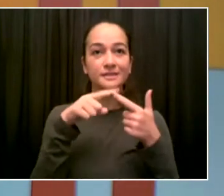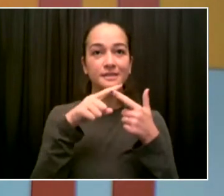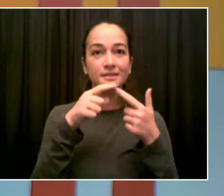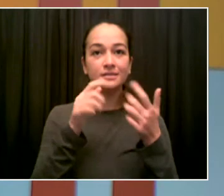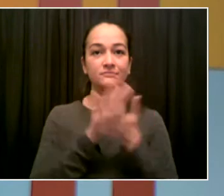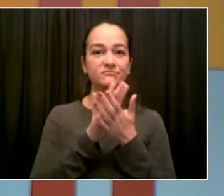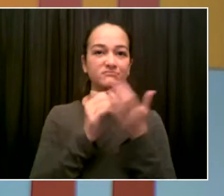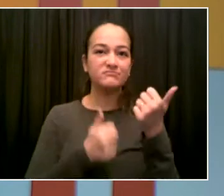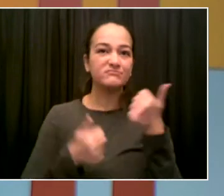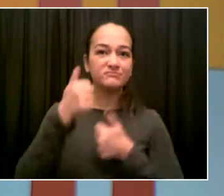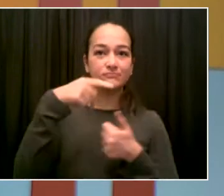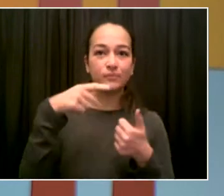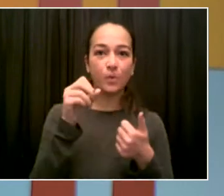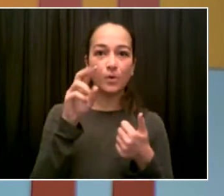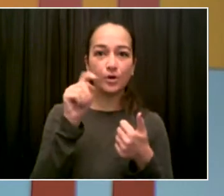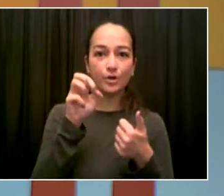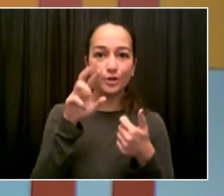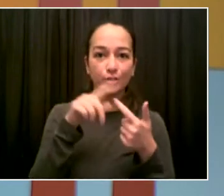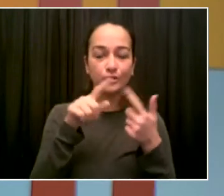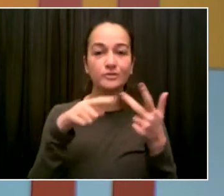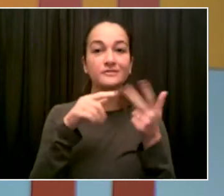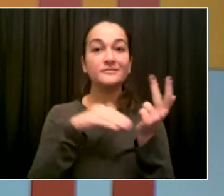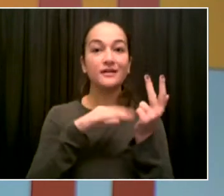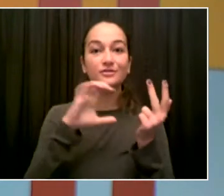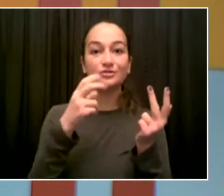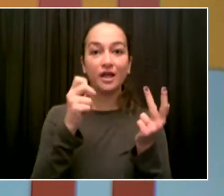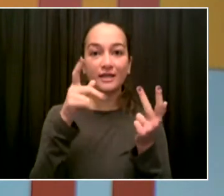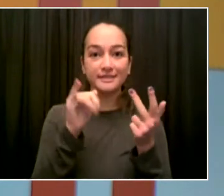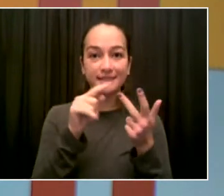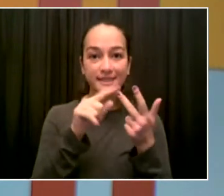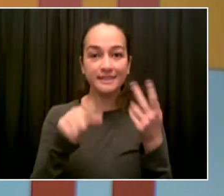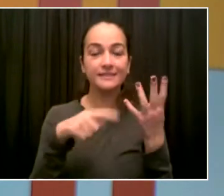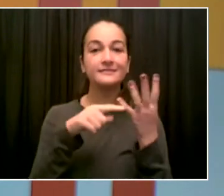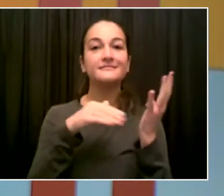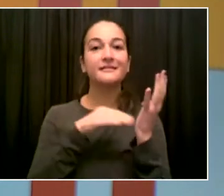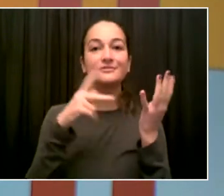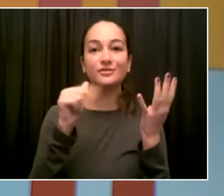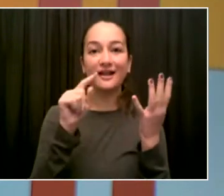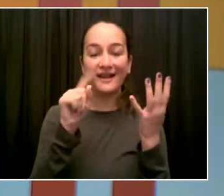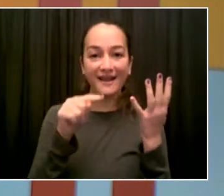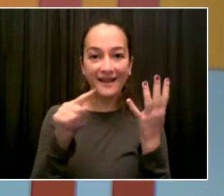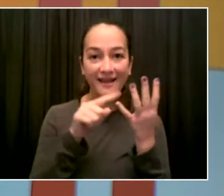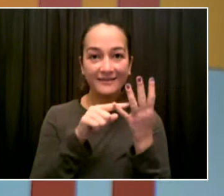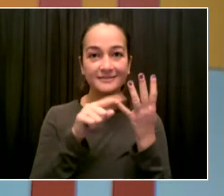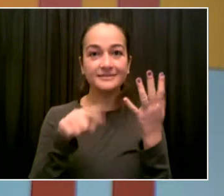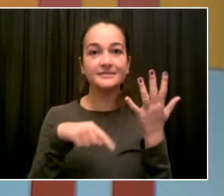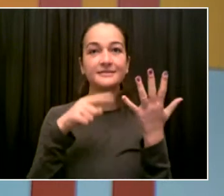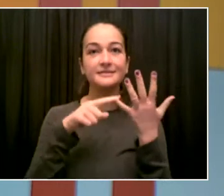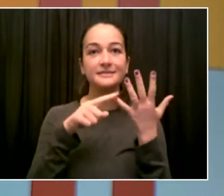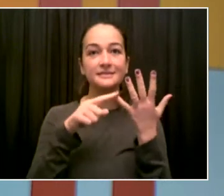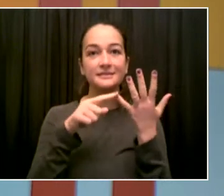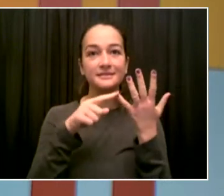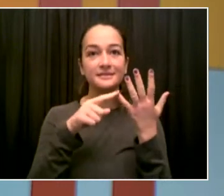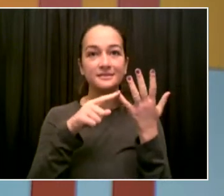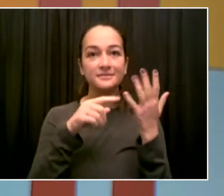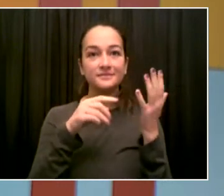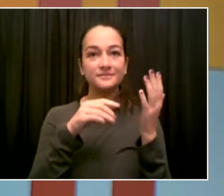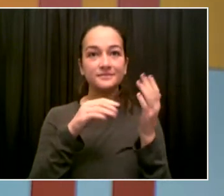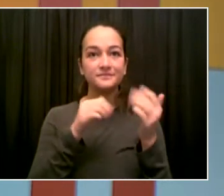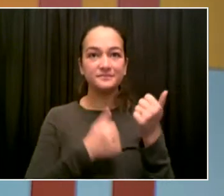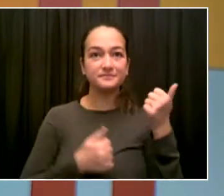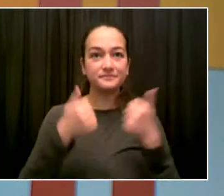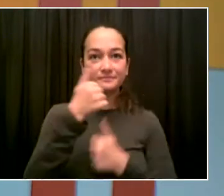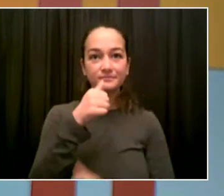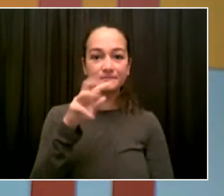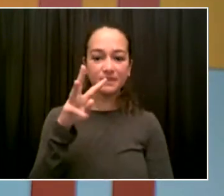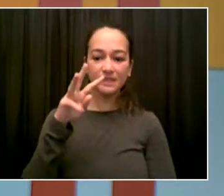Commissioner for Youth Services at DYCD, by DOC Commissioner Vinny Schiraldi, and by MOCJ Director Marcos Soler. The first